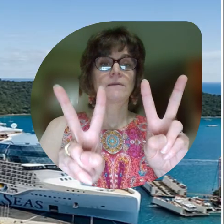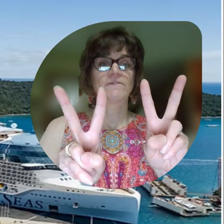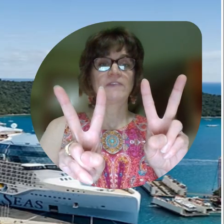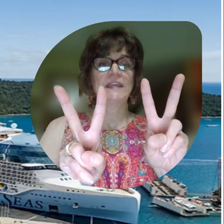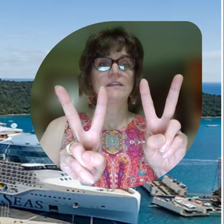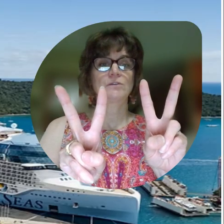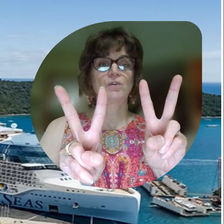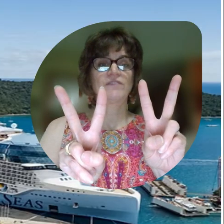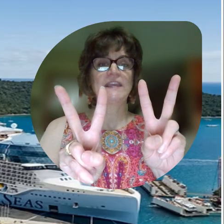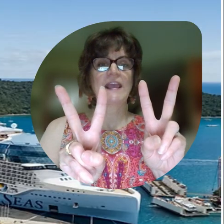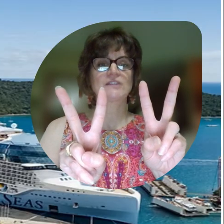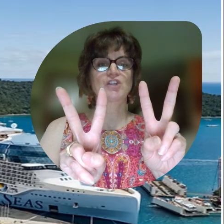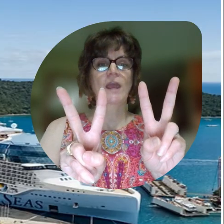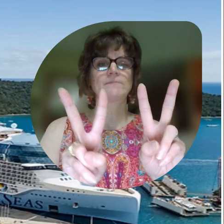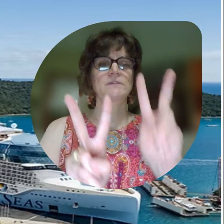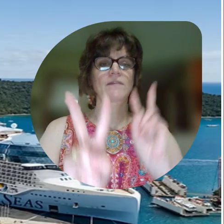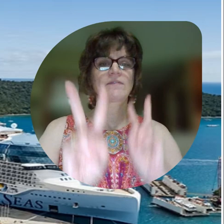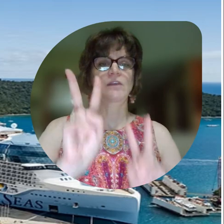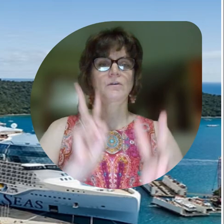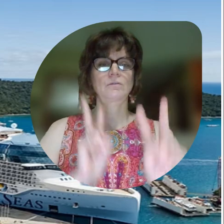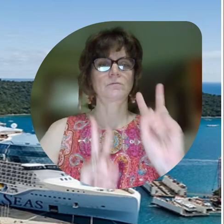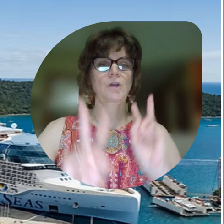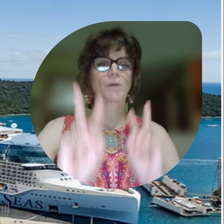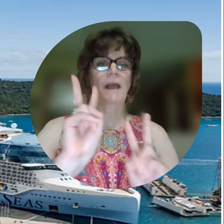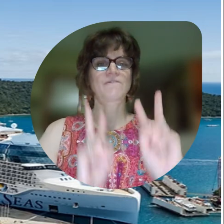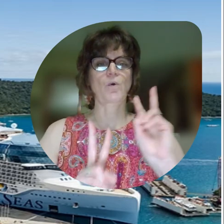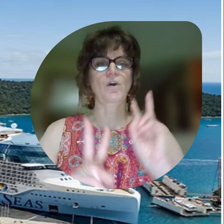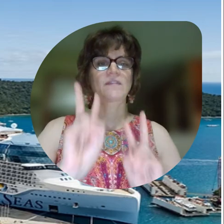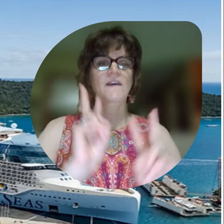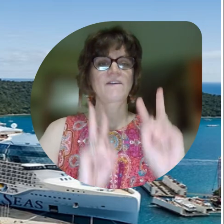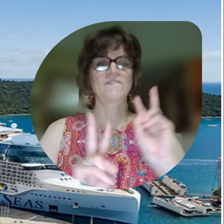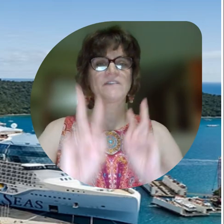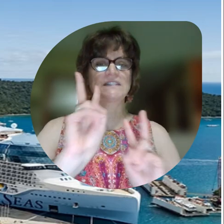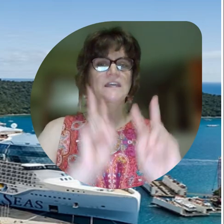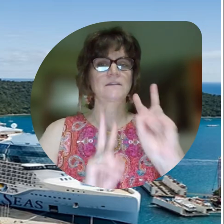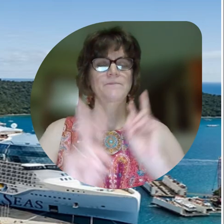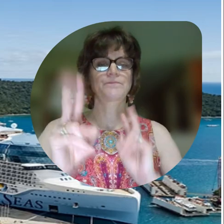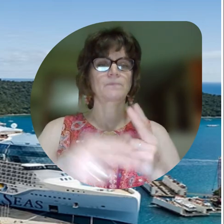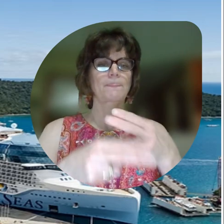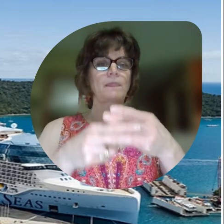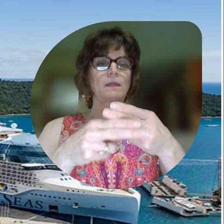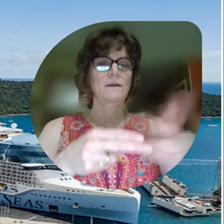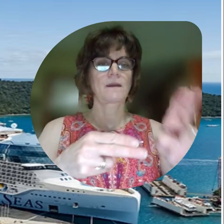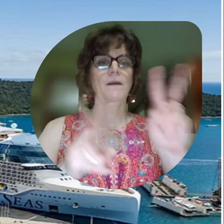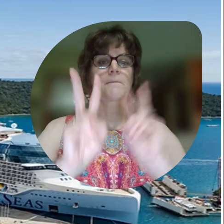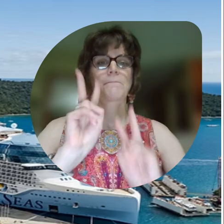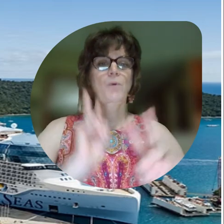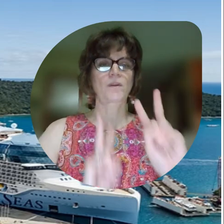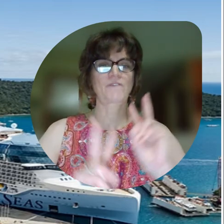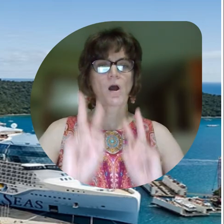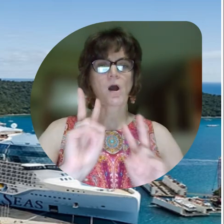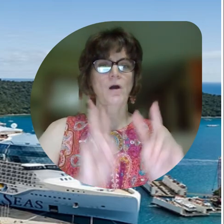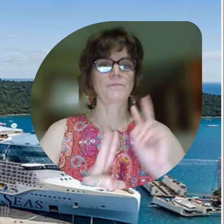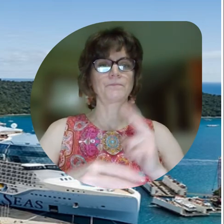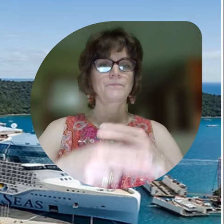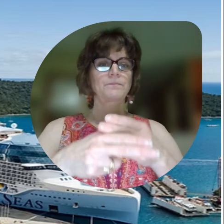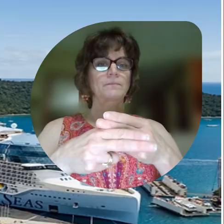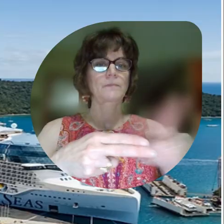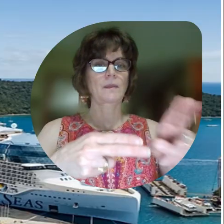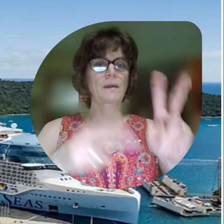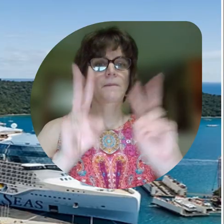visit. Two V hand shape that you'll go back and forth. Visit. Port of